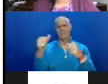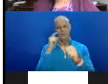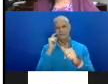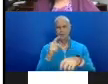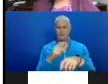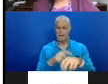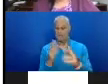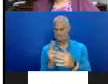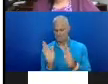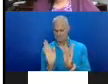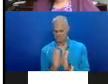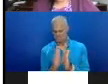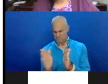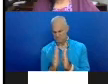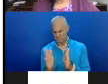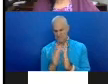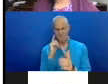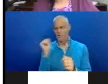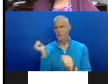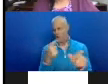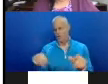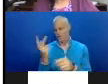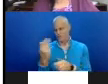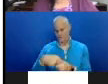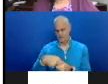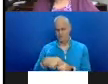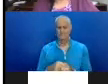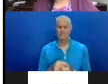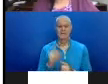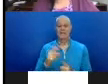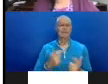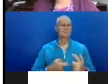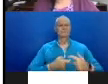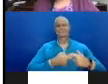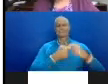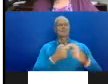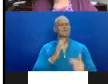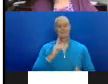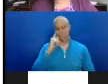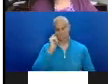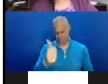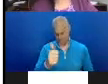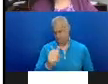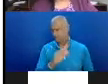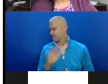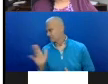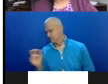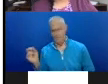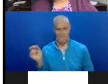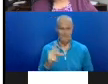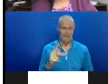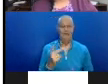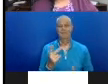time on our website to all participants. So if you need some time, take some time to yourself, and you can come back and watch the recording at a later